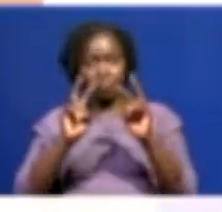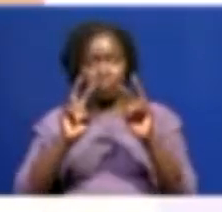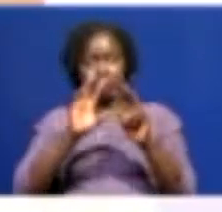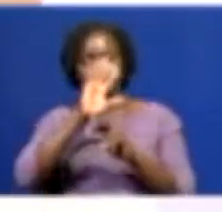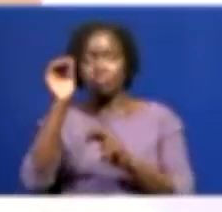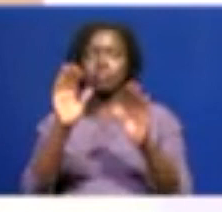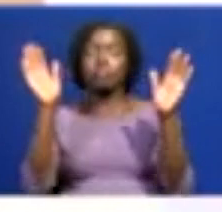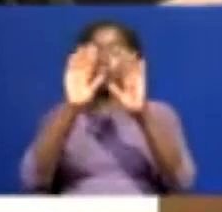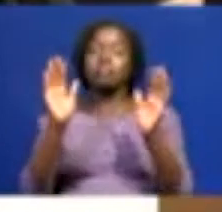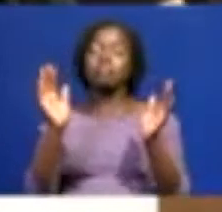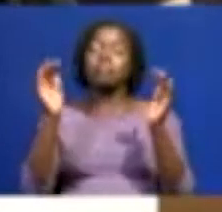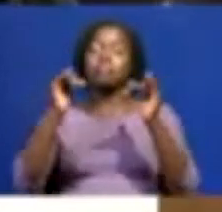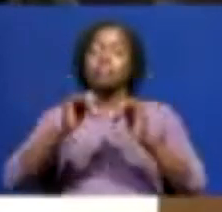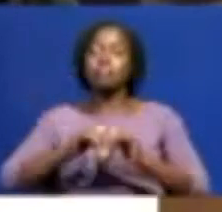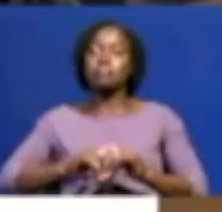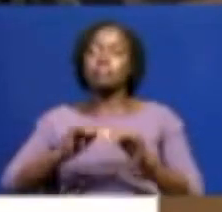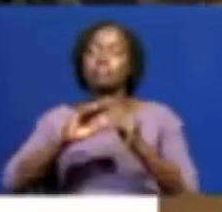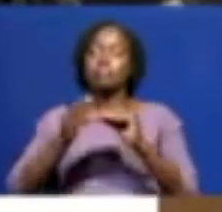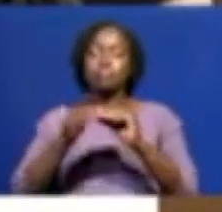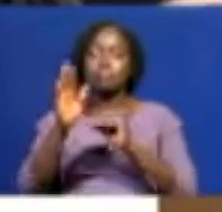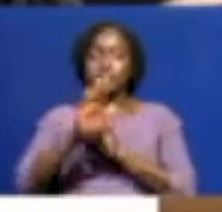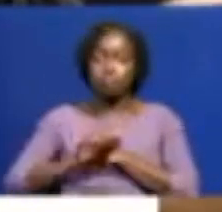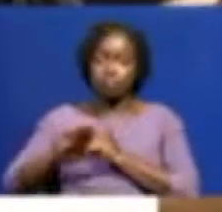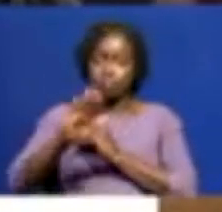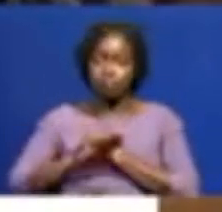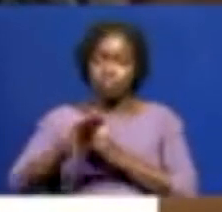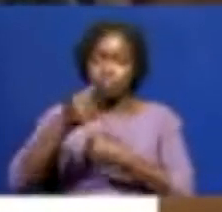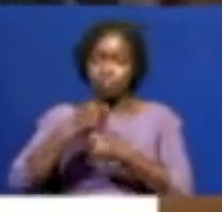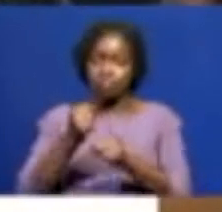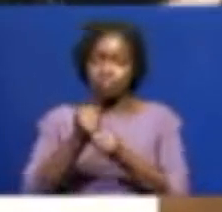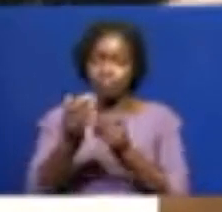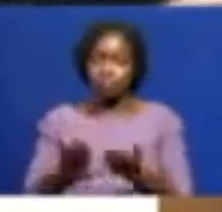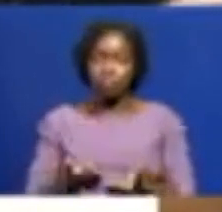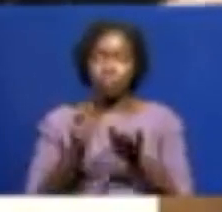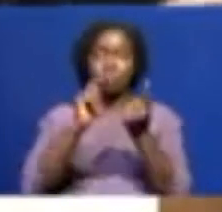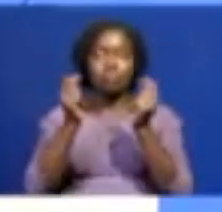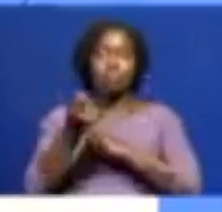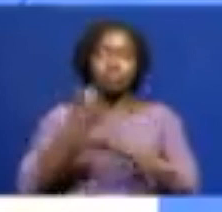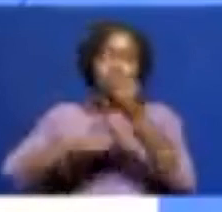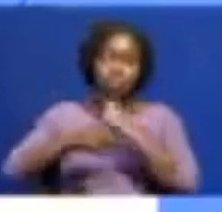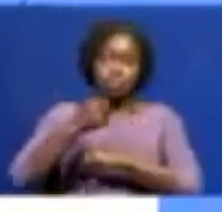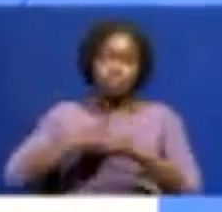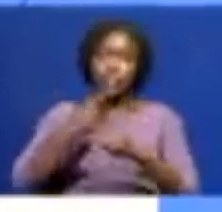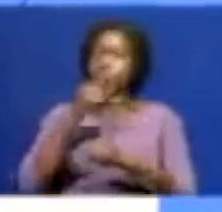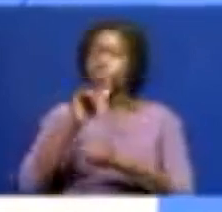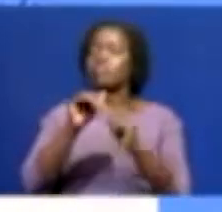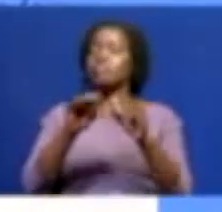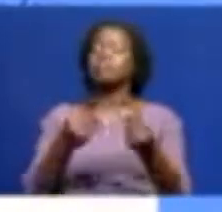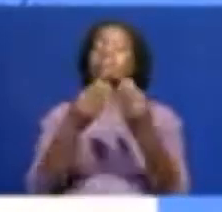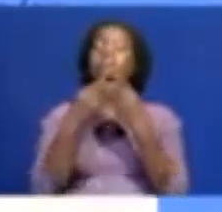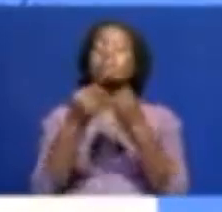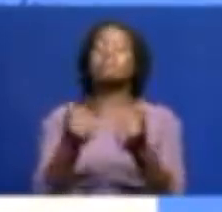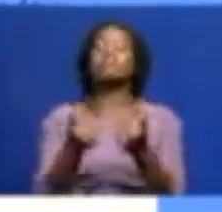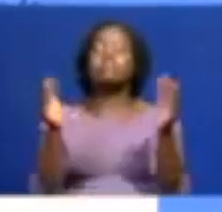Africa Climate Summit will create a platform that will design and catalyze change and action in order to provide